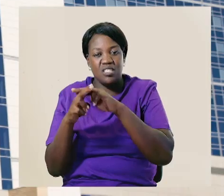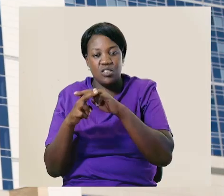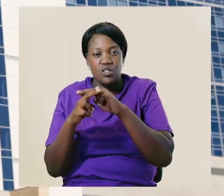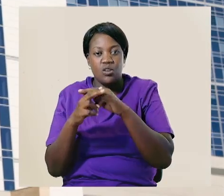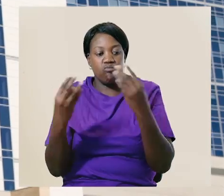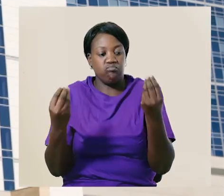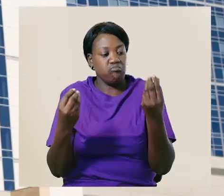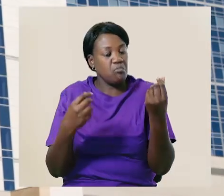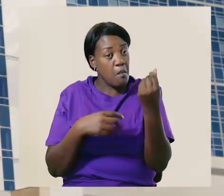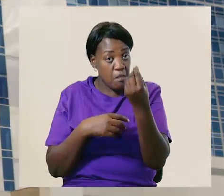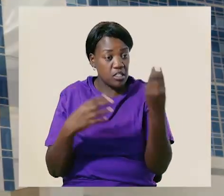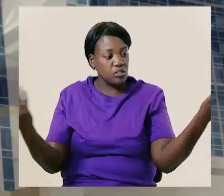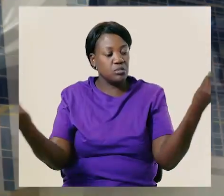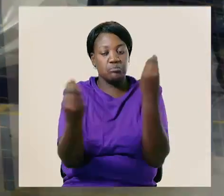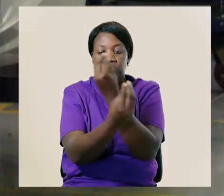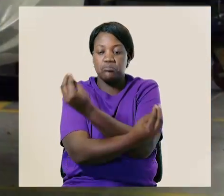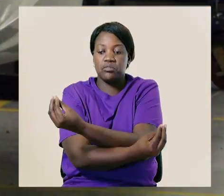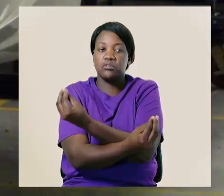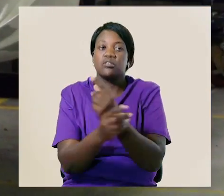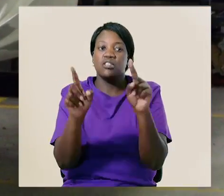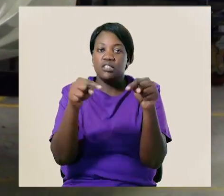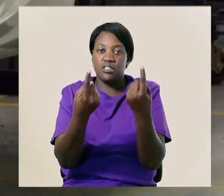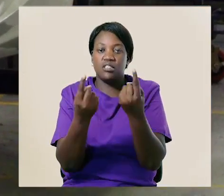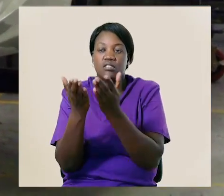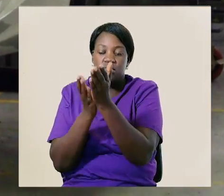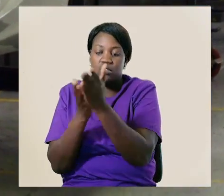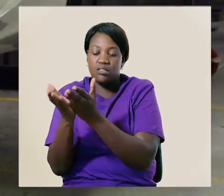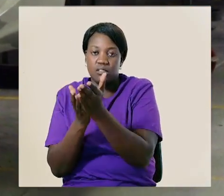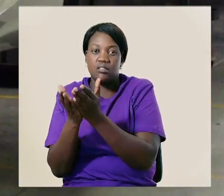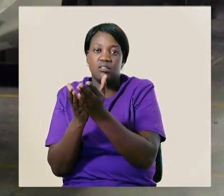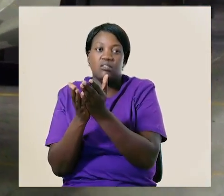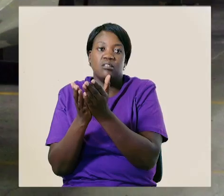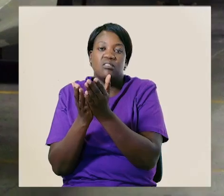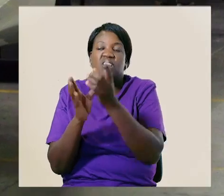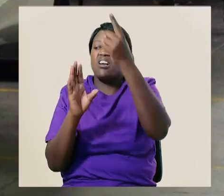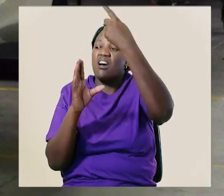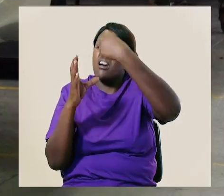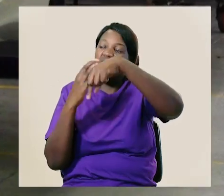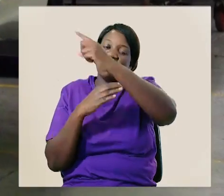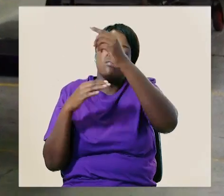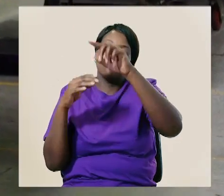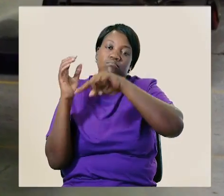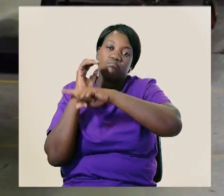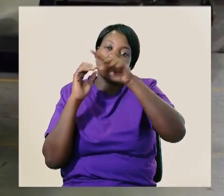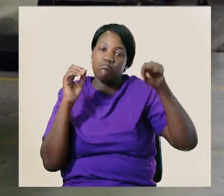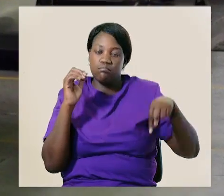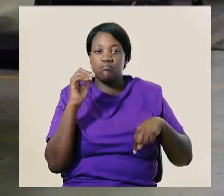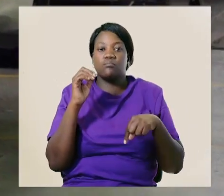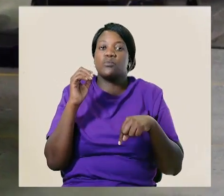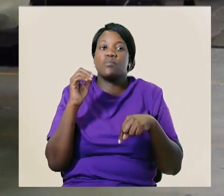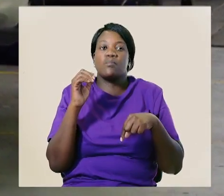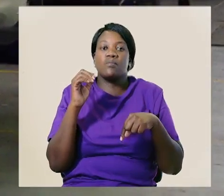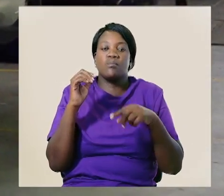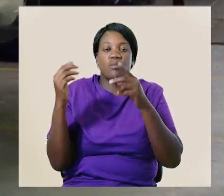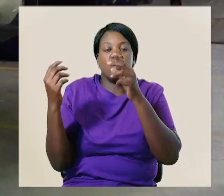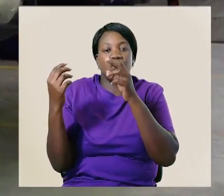exchange this money for other goods and services, which may come from far away. Labor specialization